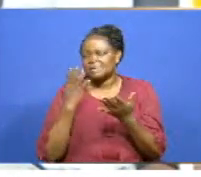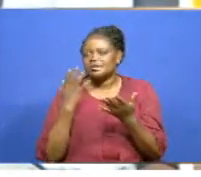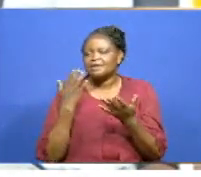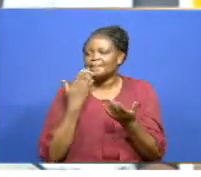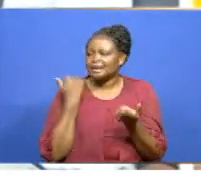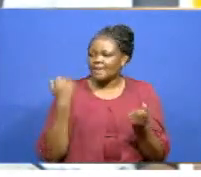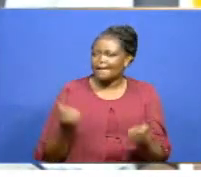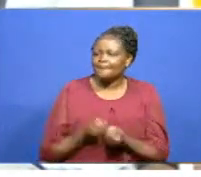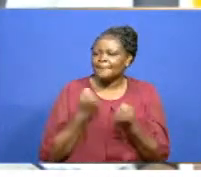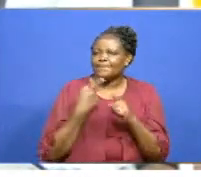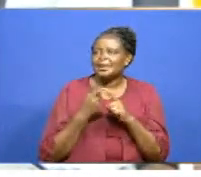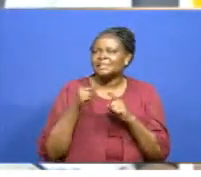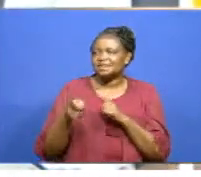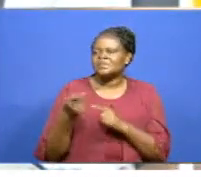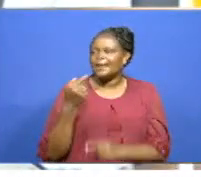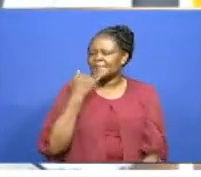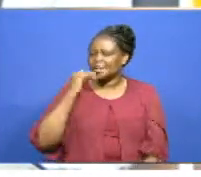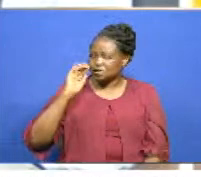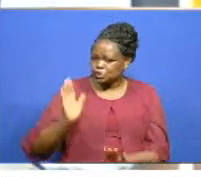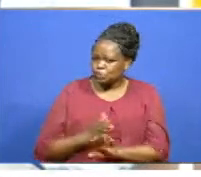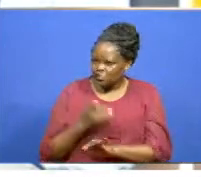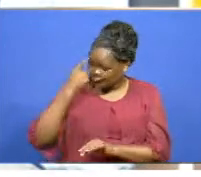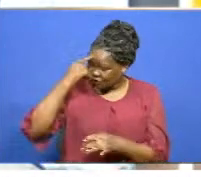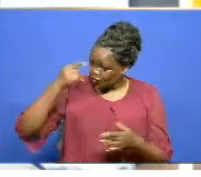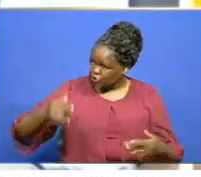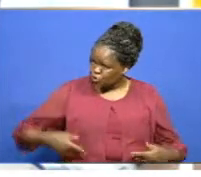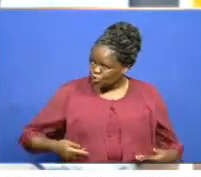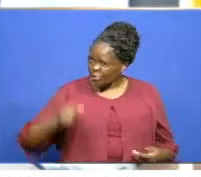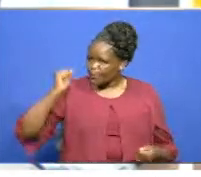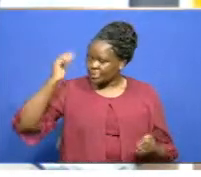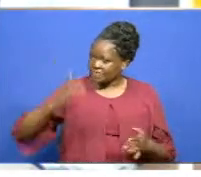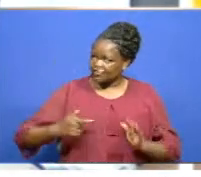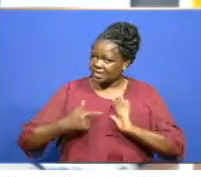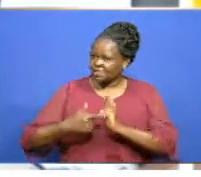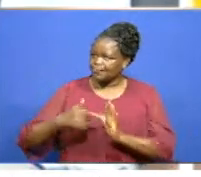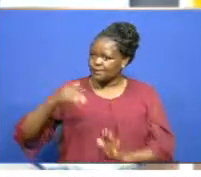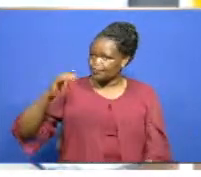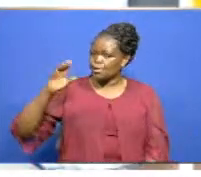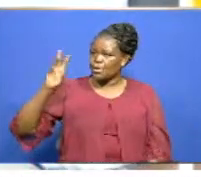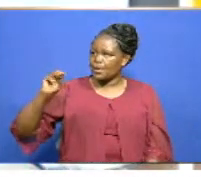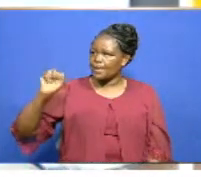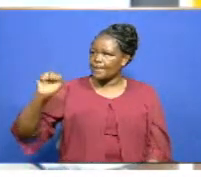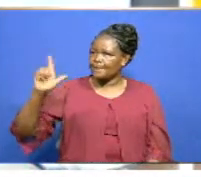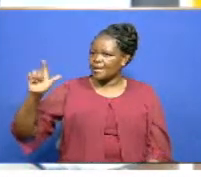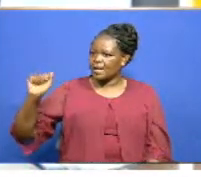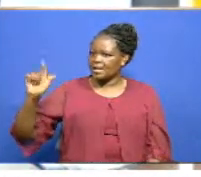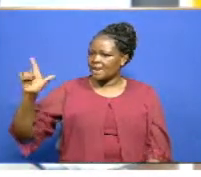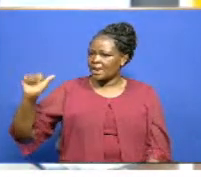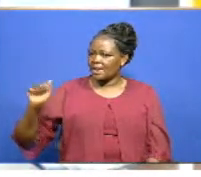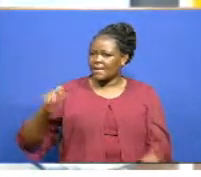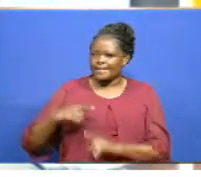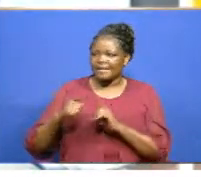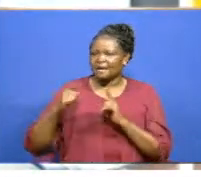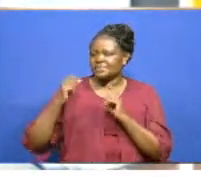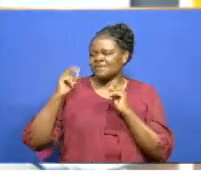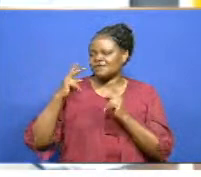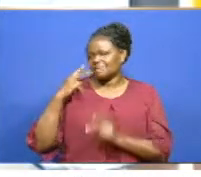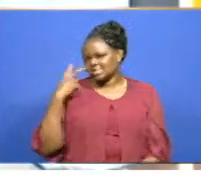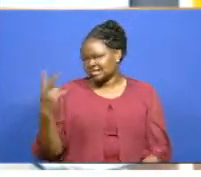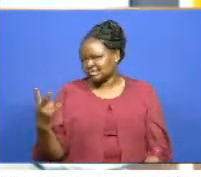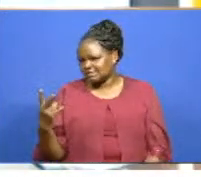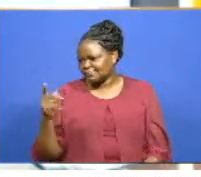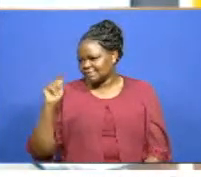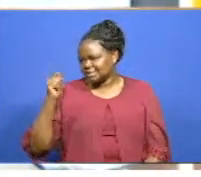So it will be a better song for young politicians like Cleophas Malala. They can sell with that. But if you observe very well, the